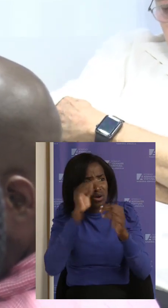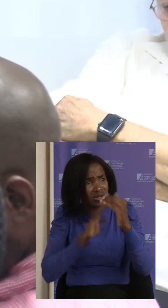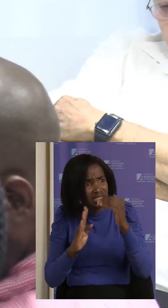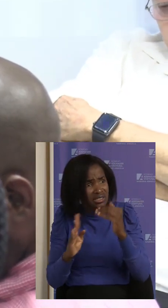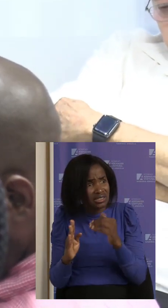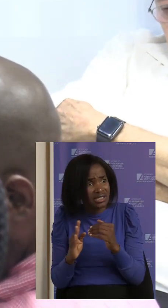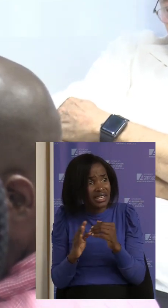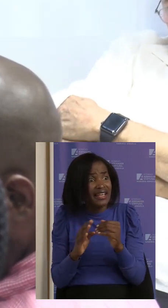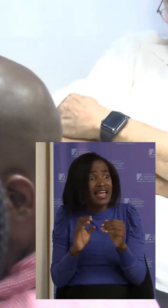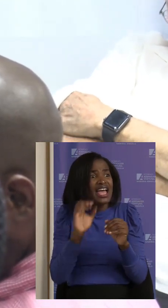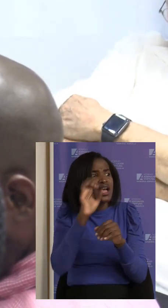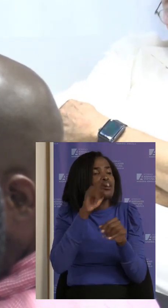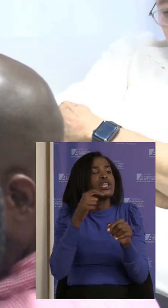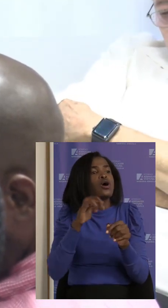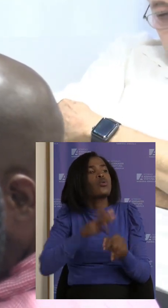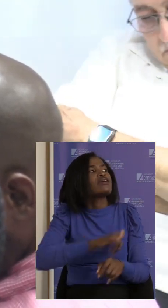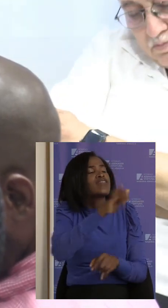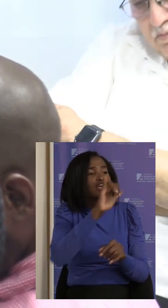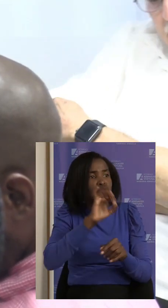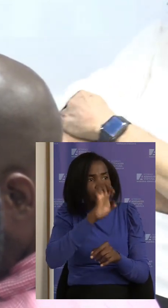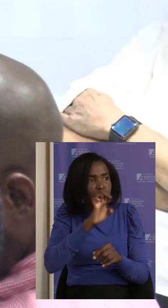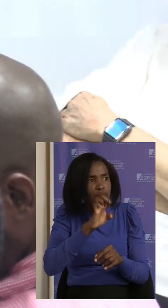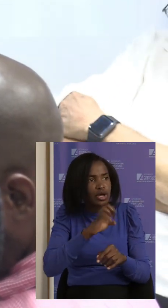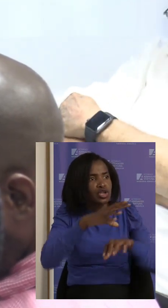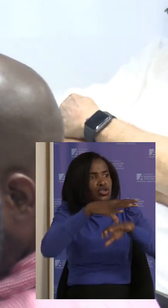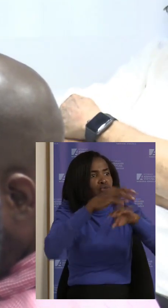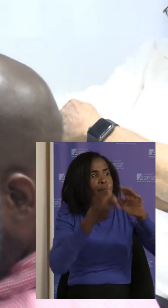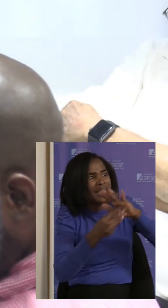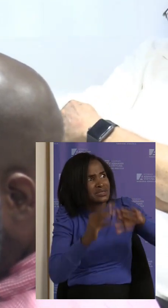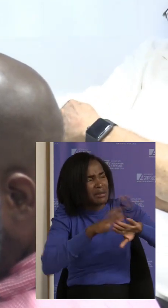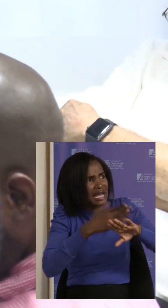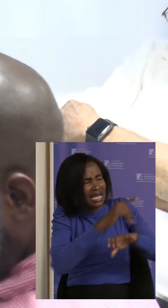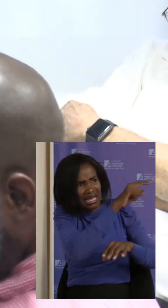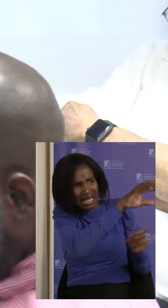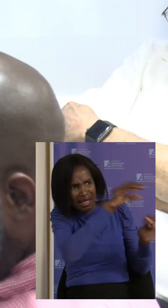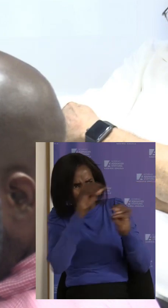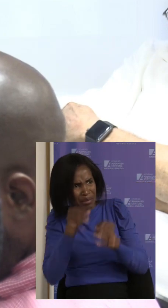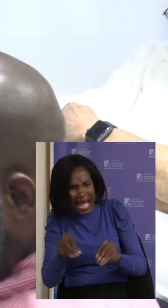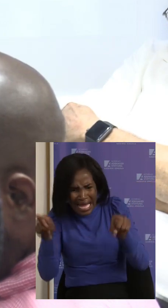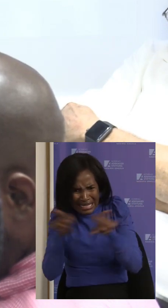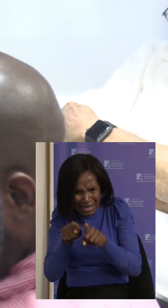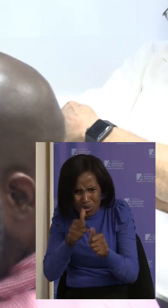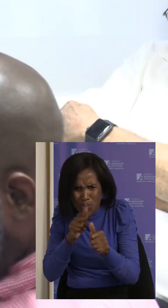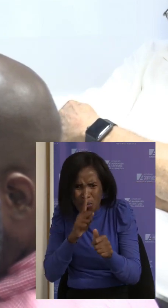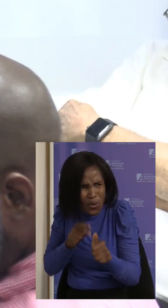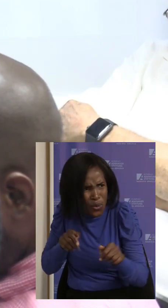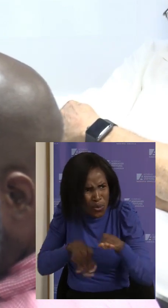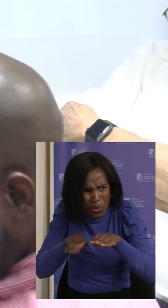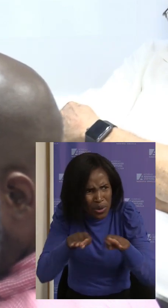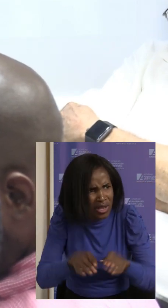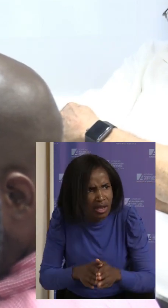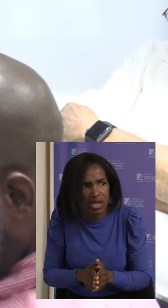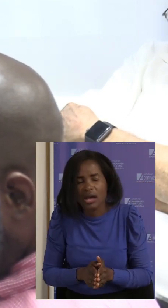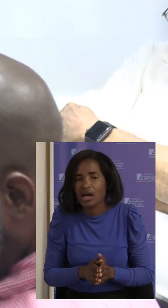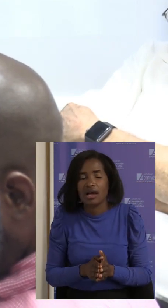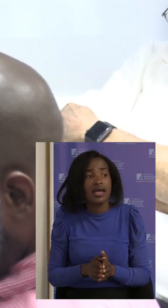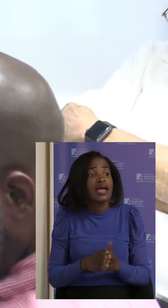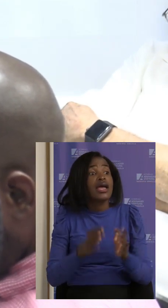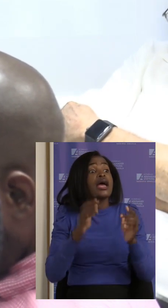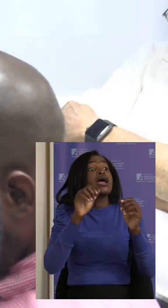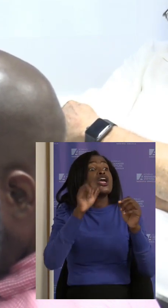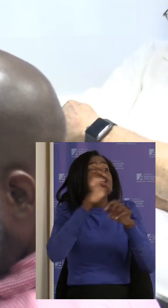scattered around and they can be taken with the buses. But in our context, our hostels are set up in such a way that a hostel is linked to a